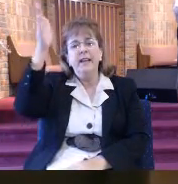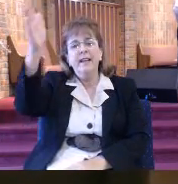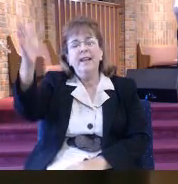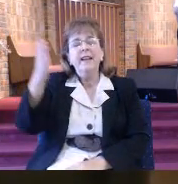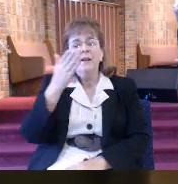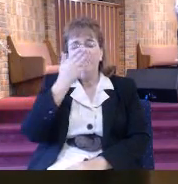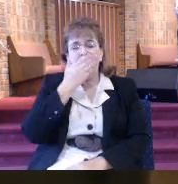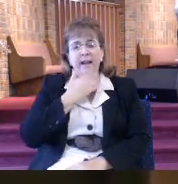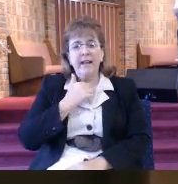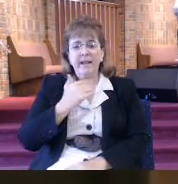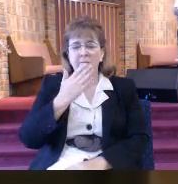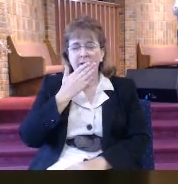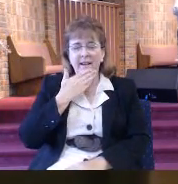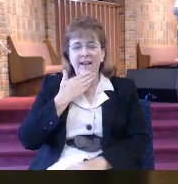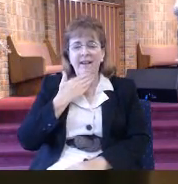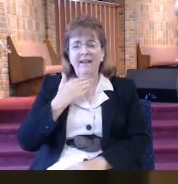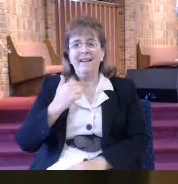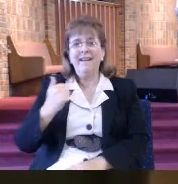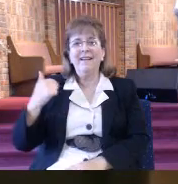sweet by and